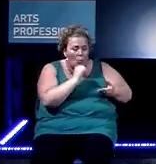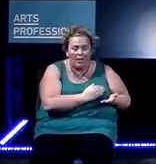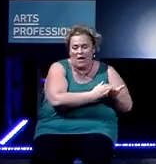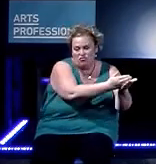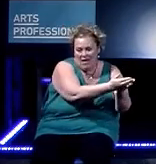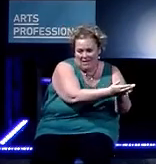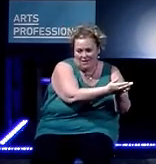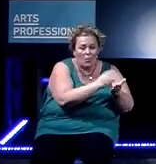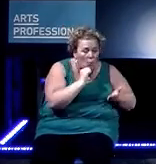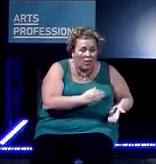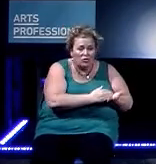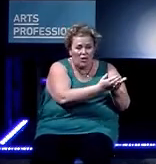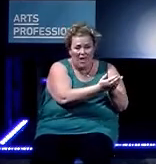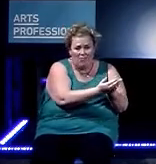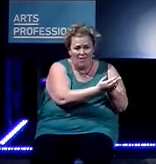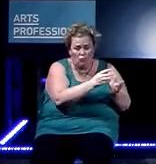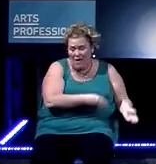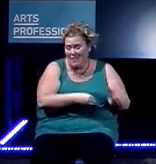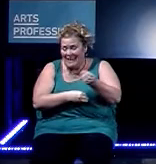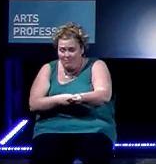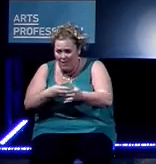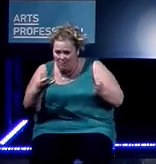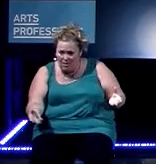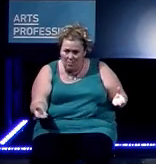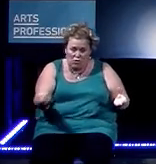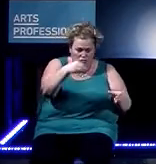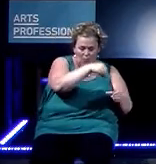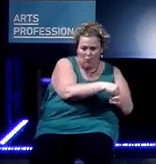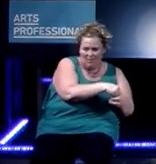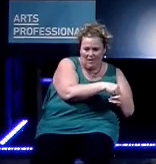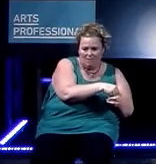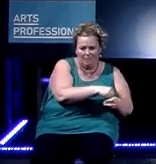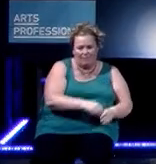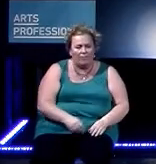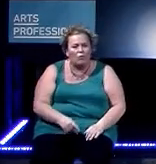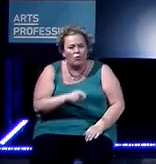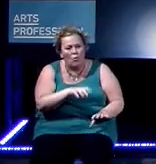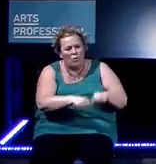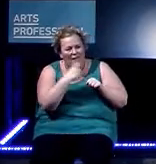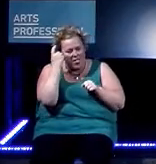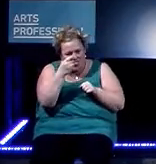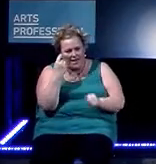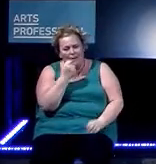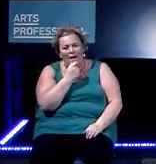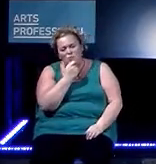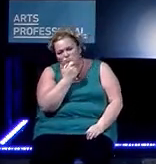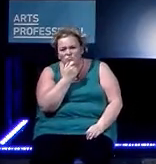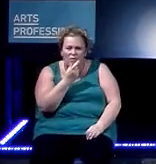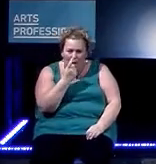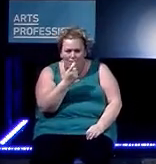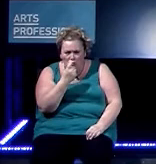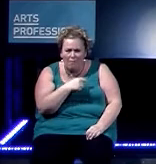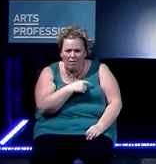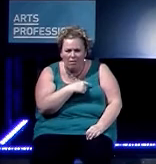the culture. So this is a strategy that hopefully might fit with that. So we started thinking about that, and it's like, yeah, if